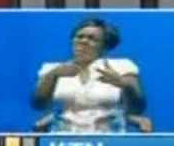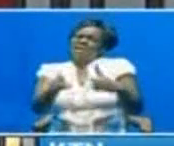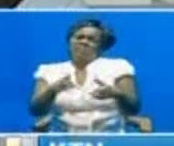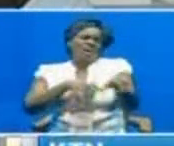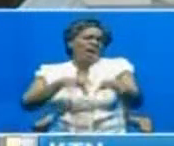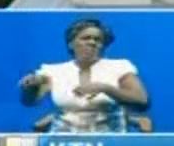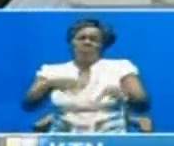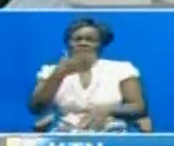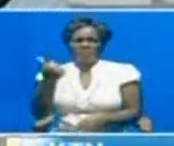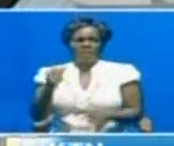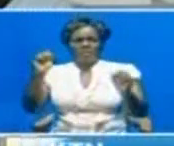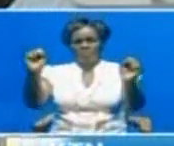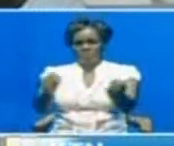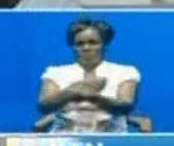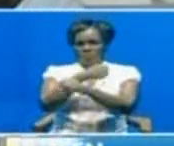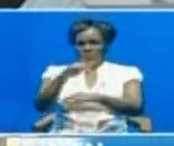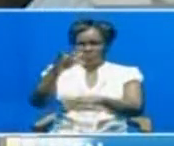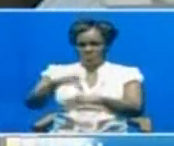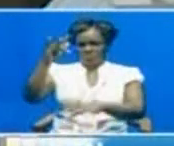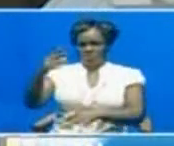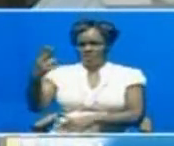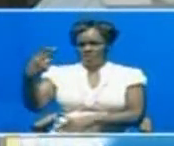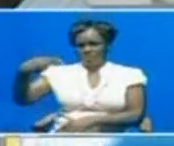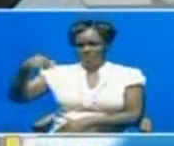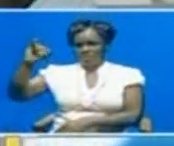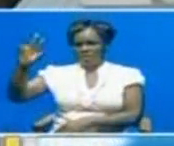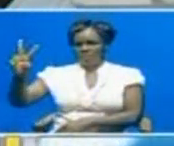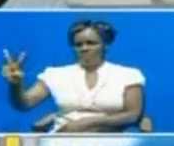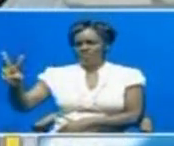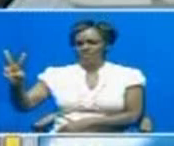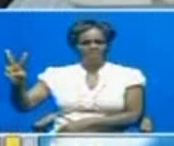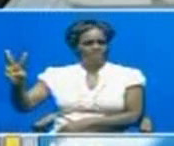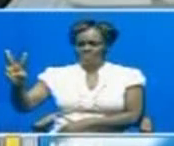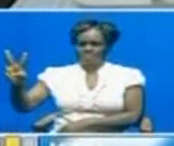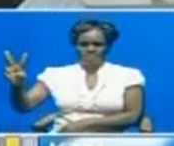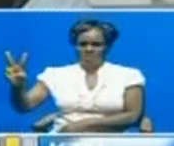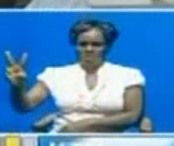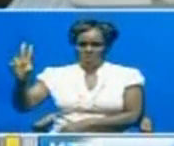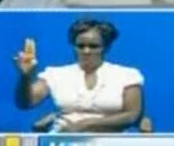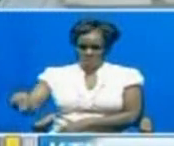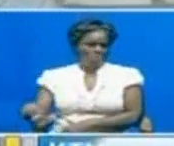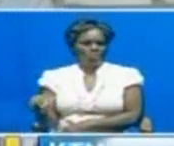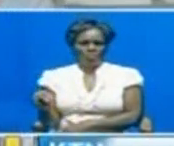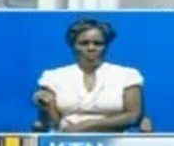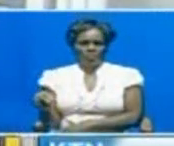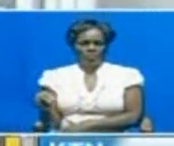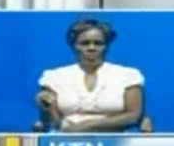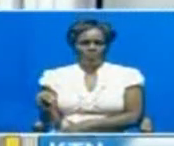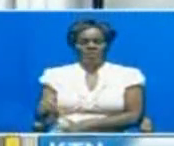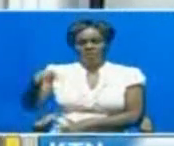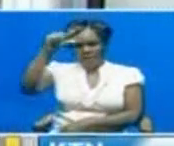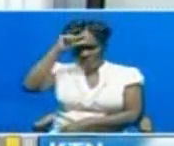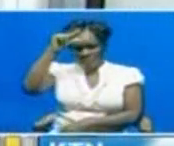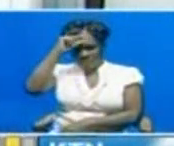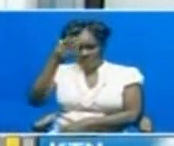animals first. You cannot get infected with HIV from the kind of products we are testing. That is out of the question. The government